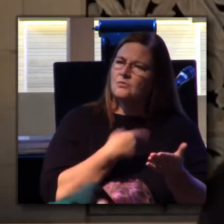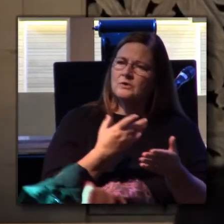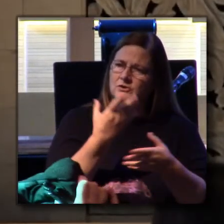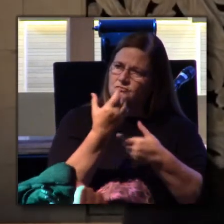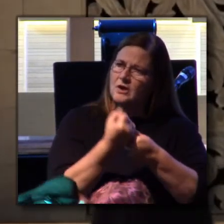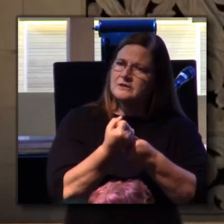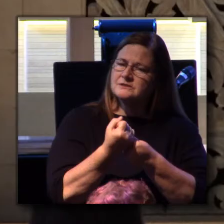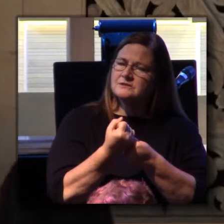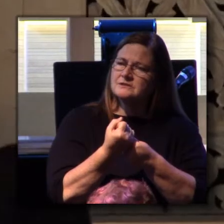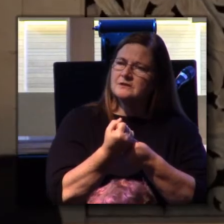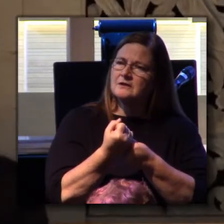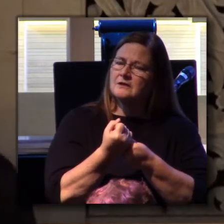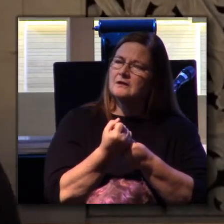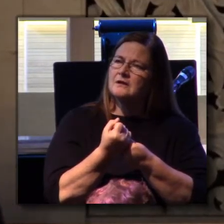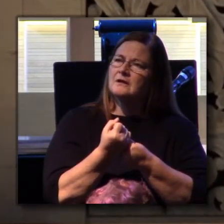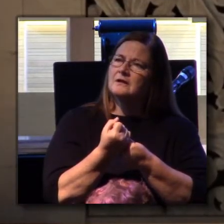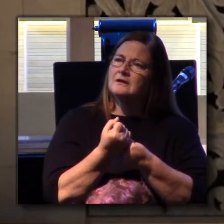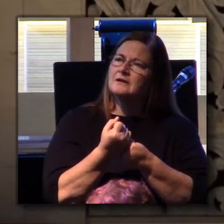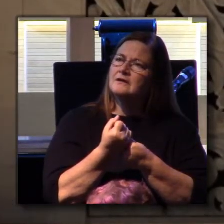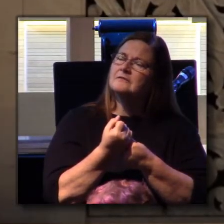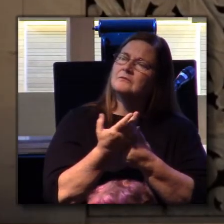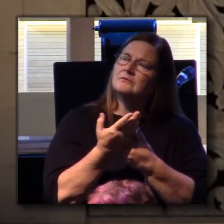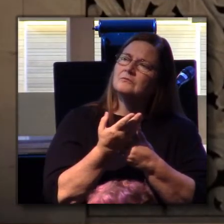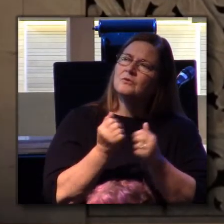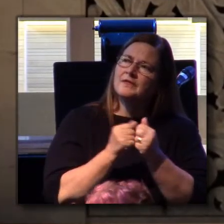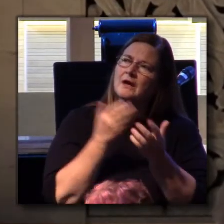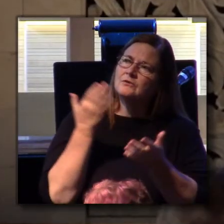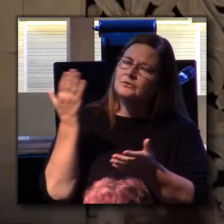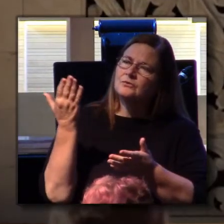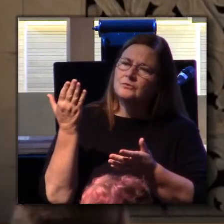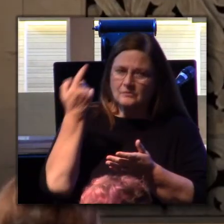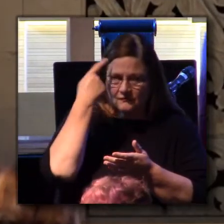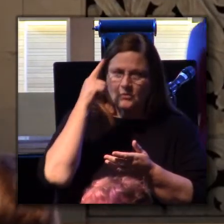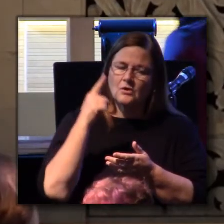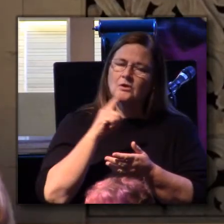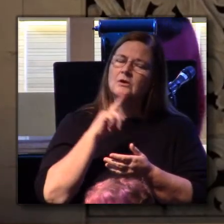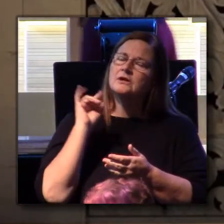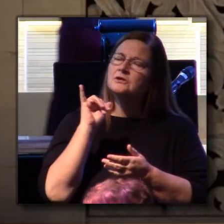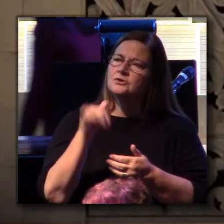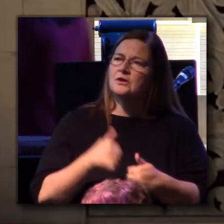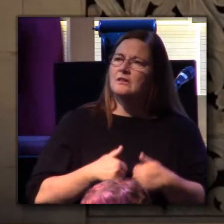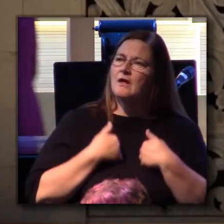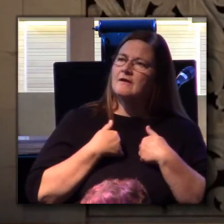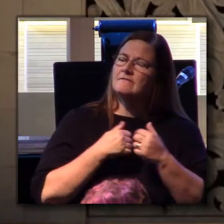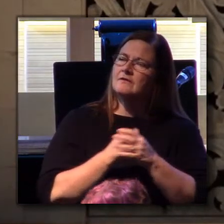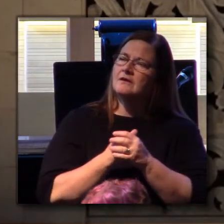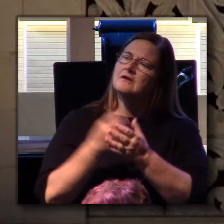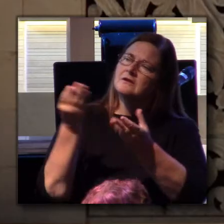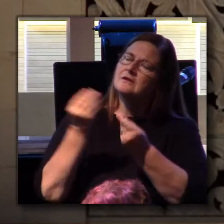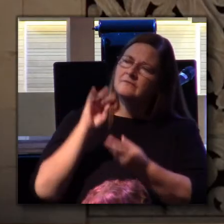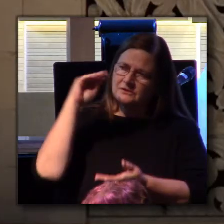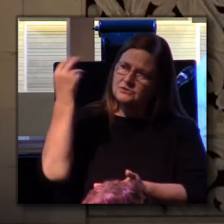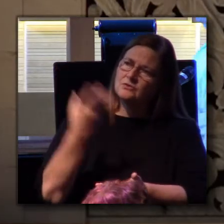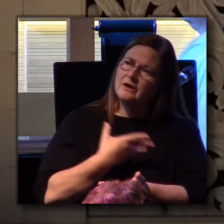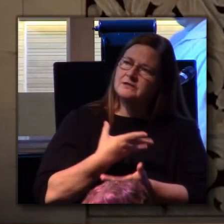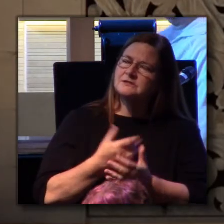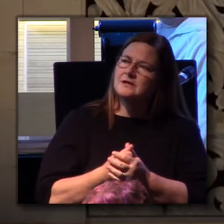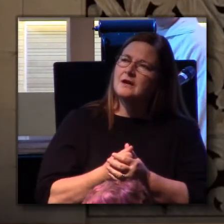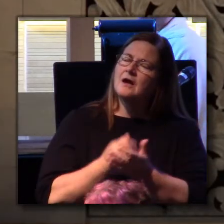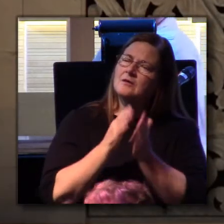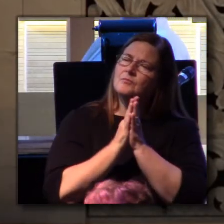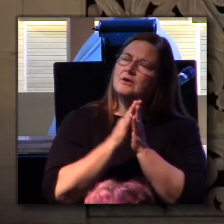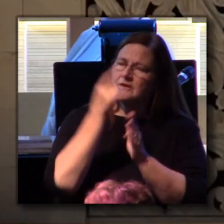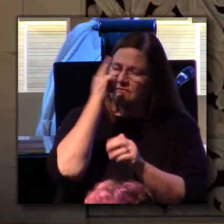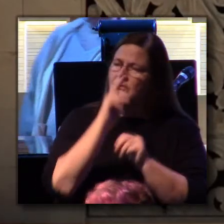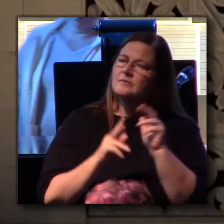apart from him for eternal life. Lord, give us grace. I pray for those who are in our midst this morning that today